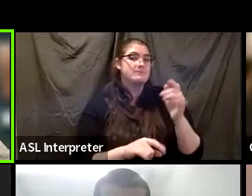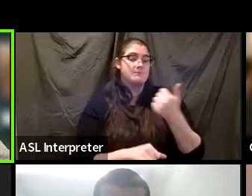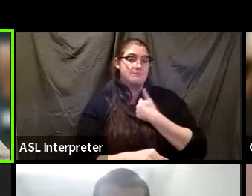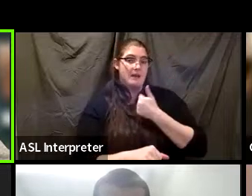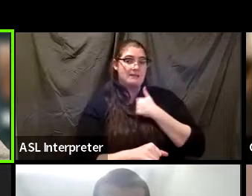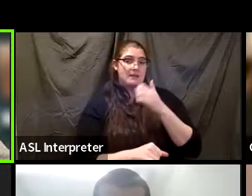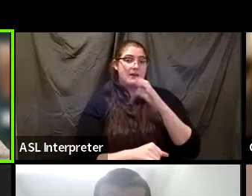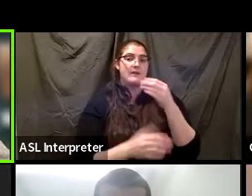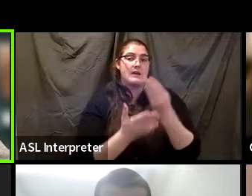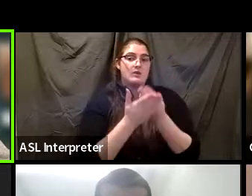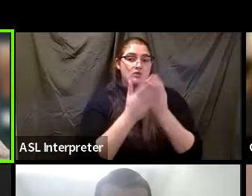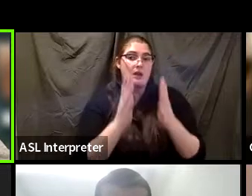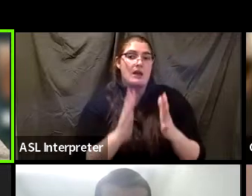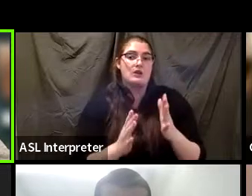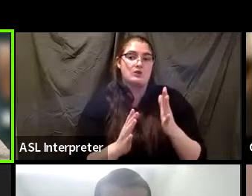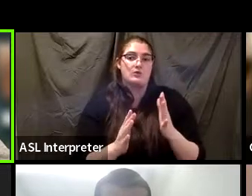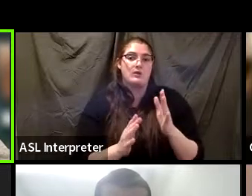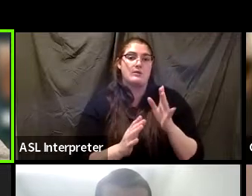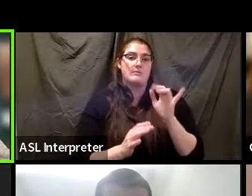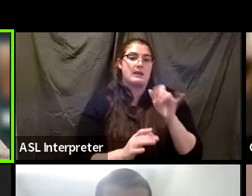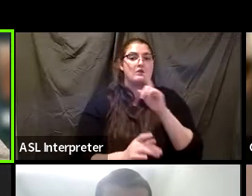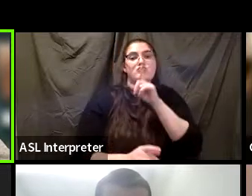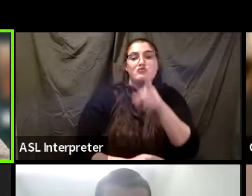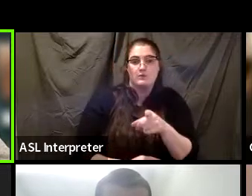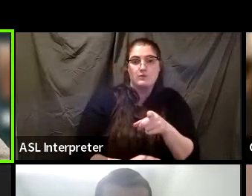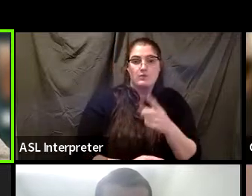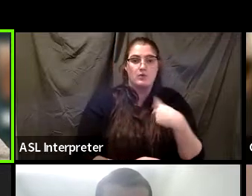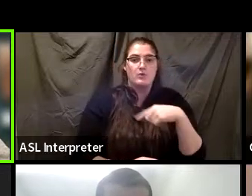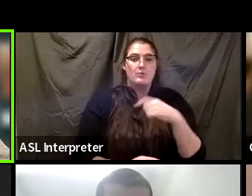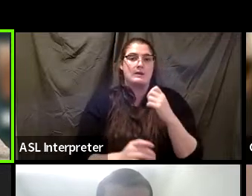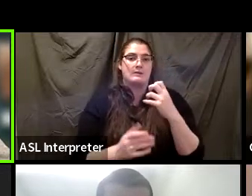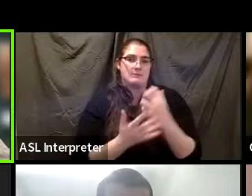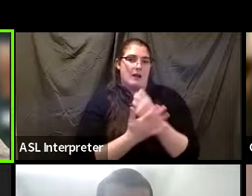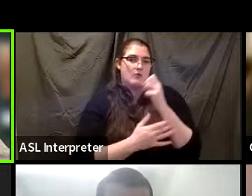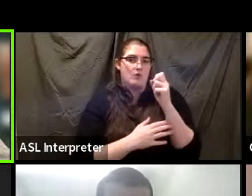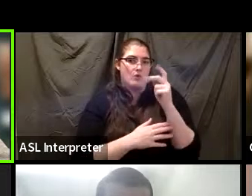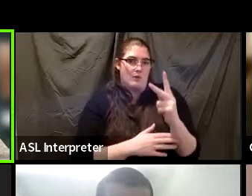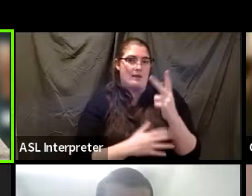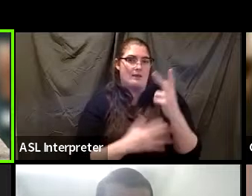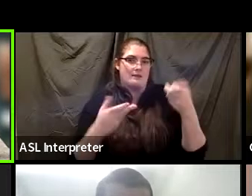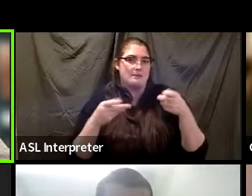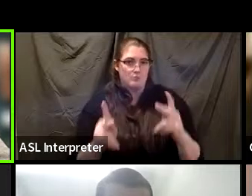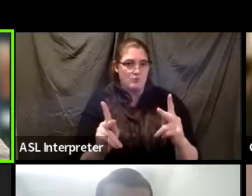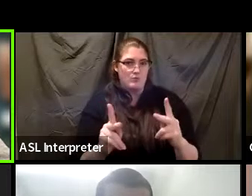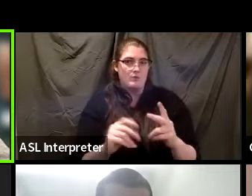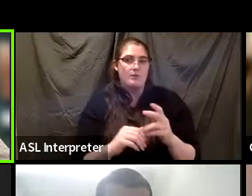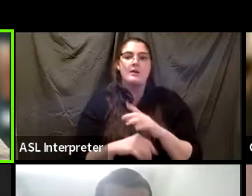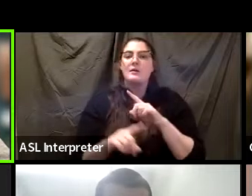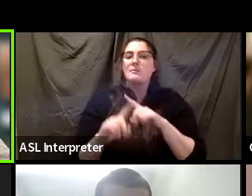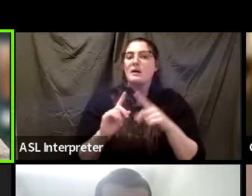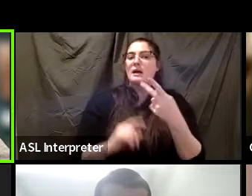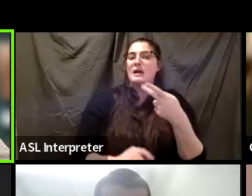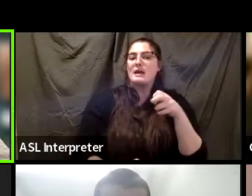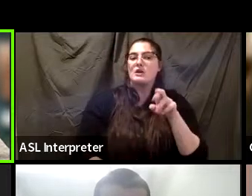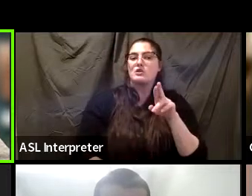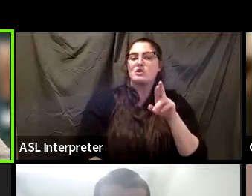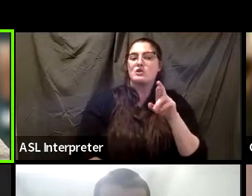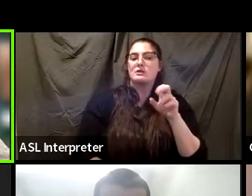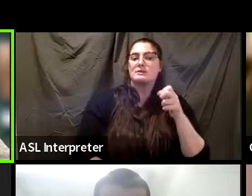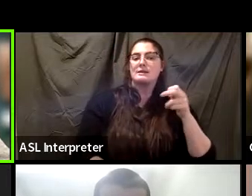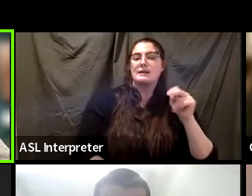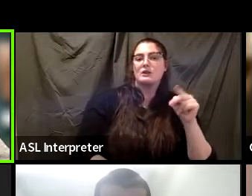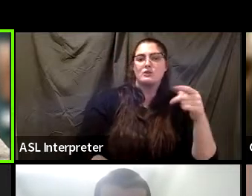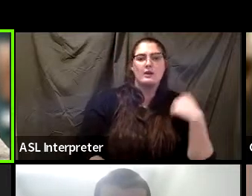executive officers for 5D. So we got the okay that this is permitted. But Commissioner Henderson, was there a question on the quarterly